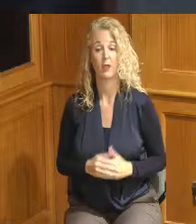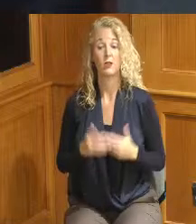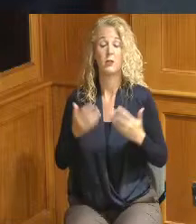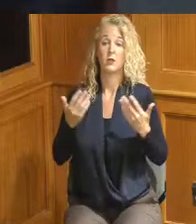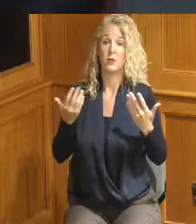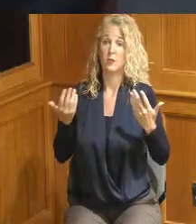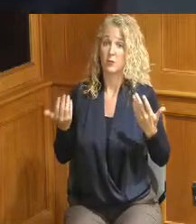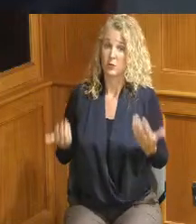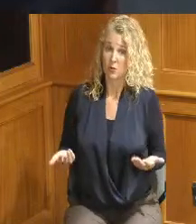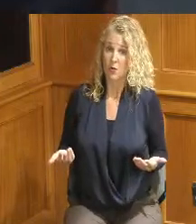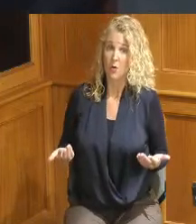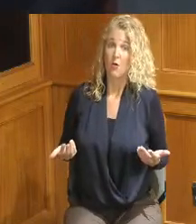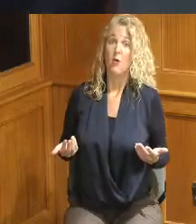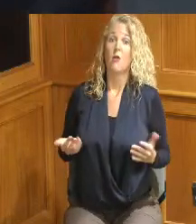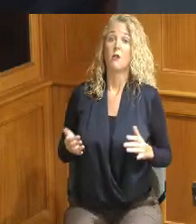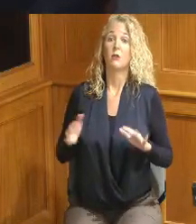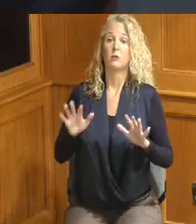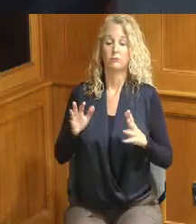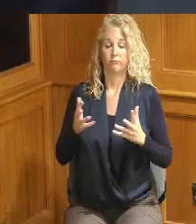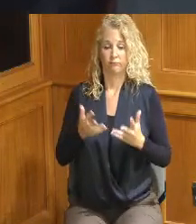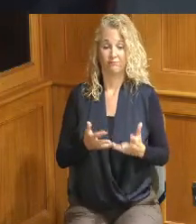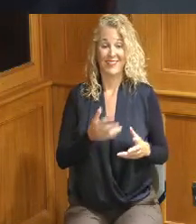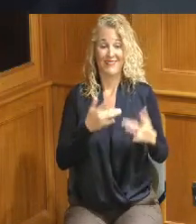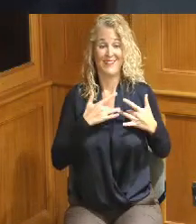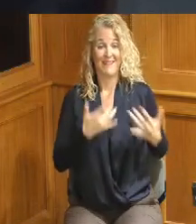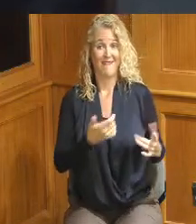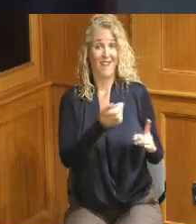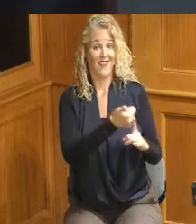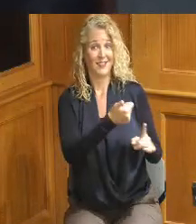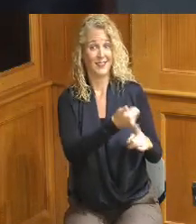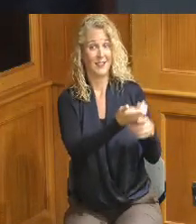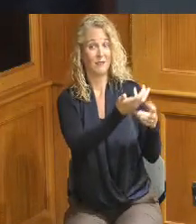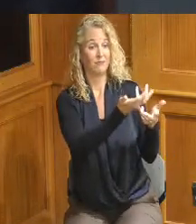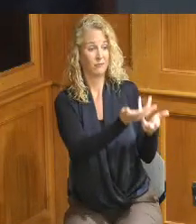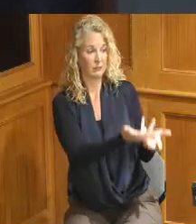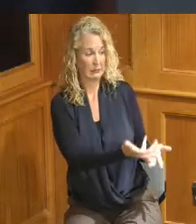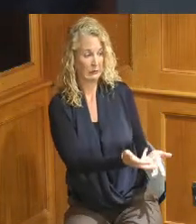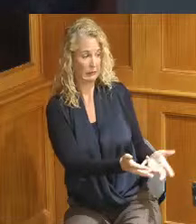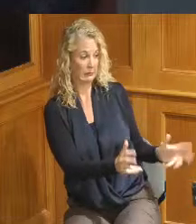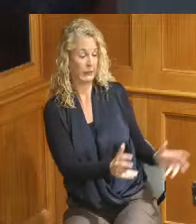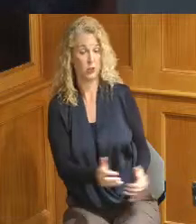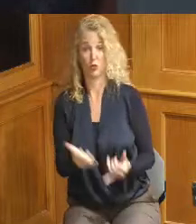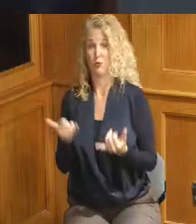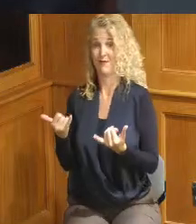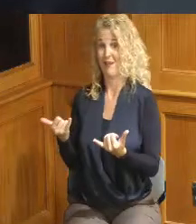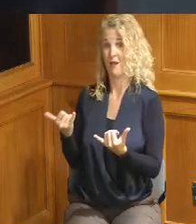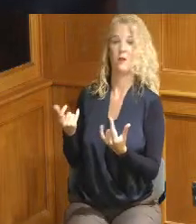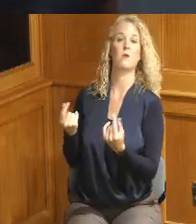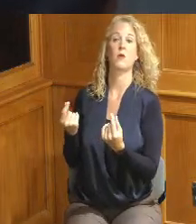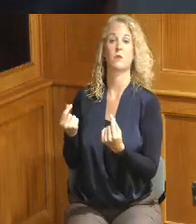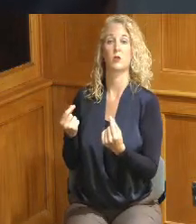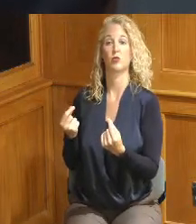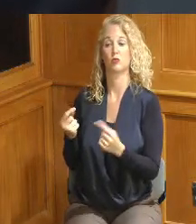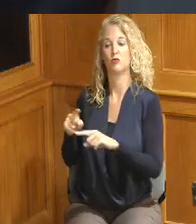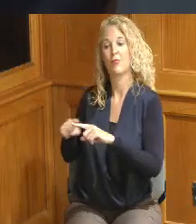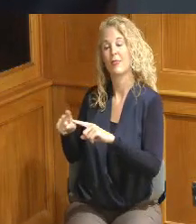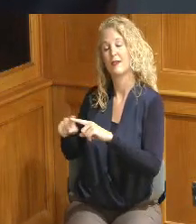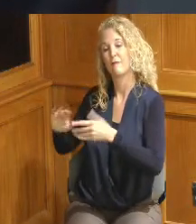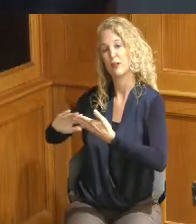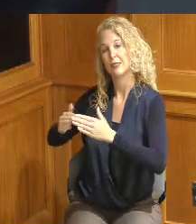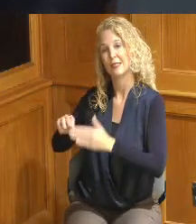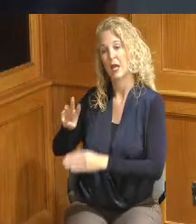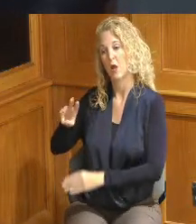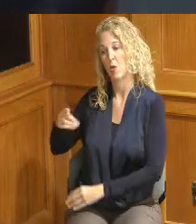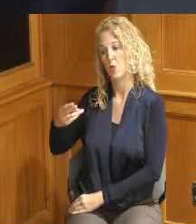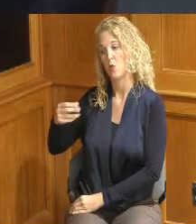So we've gotten that part settled. Now moving forward, we met with our community. We met with Whitewater and Miami Township this